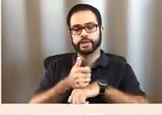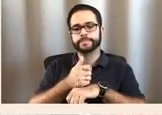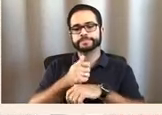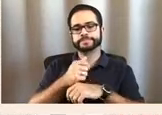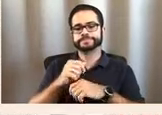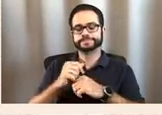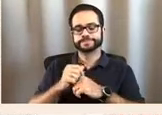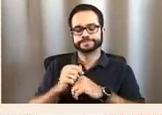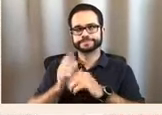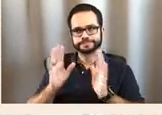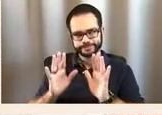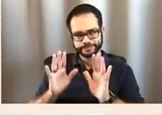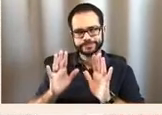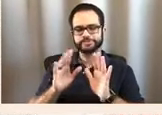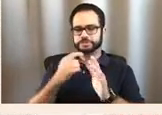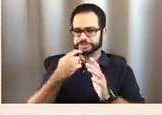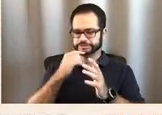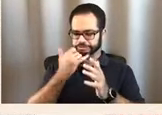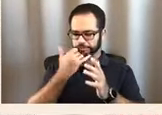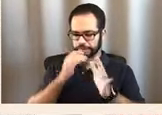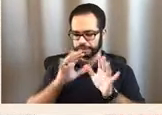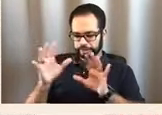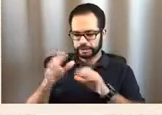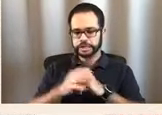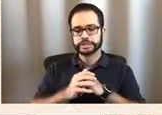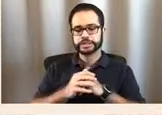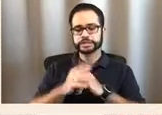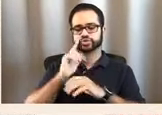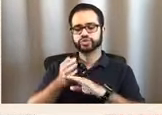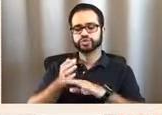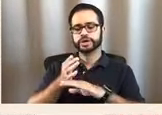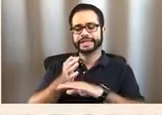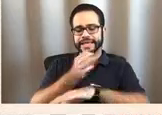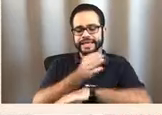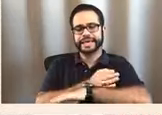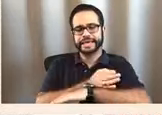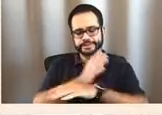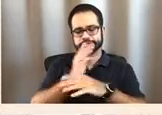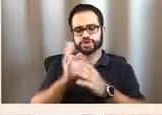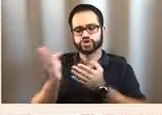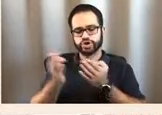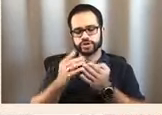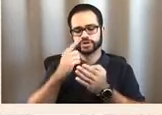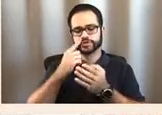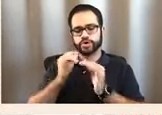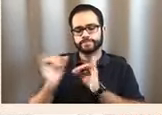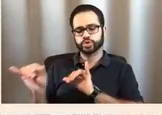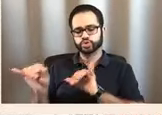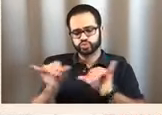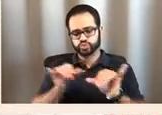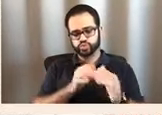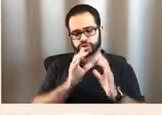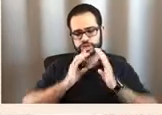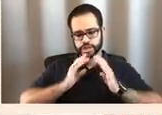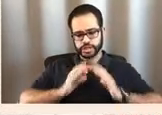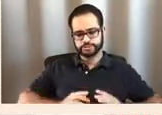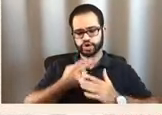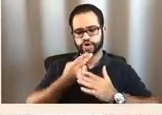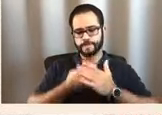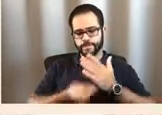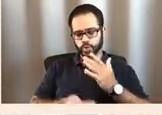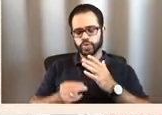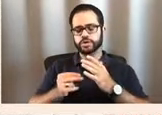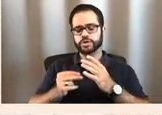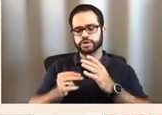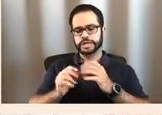right, to enhance services to mutual customers that both agencies have in common. And again,